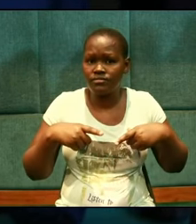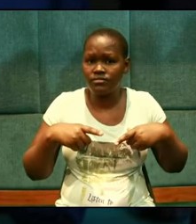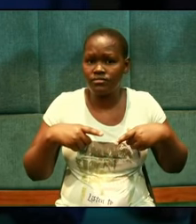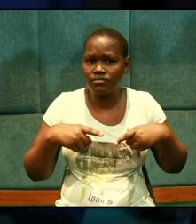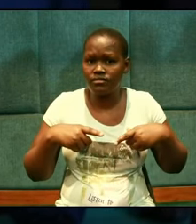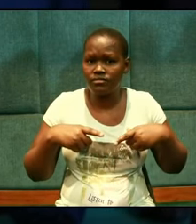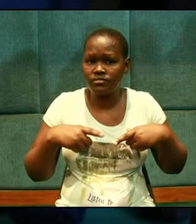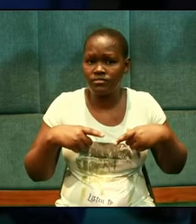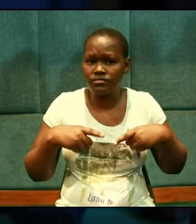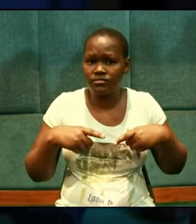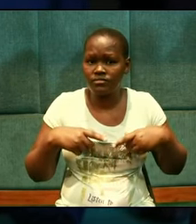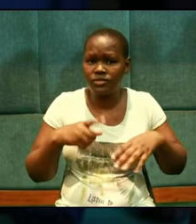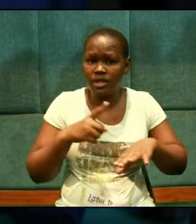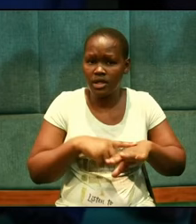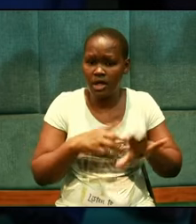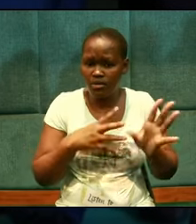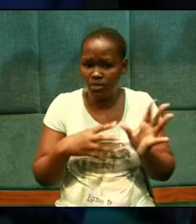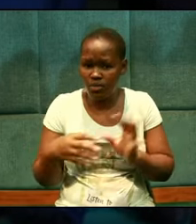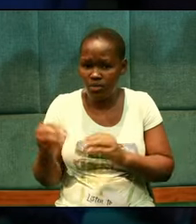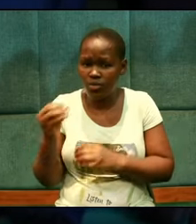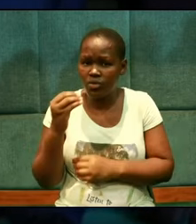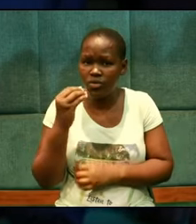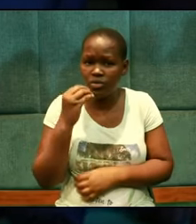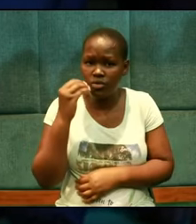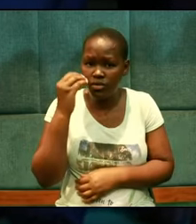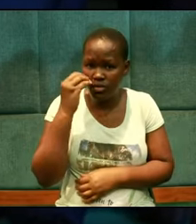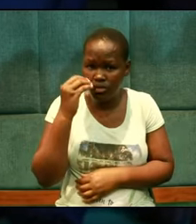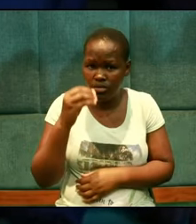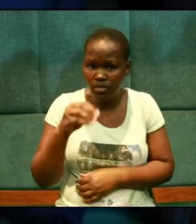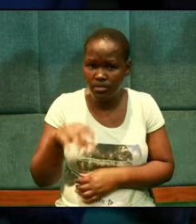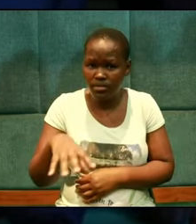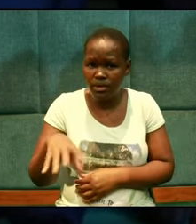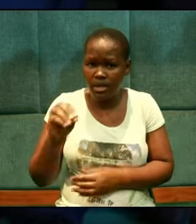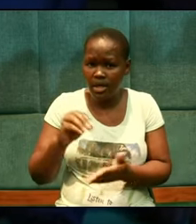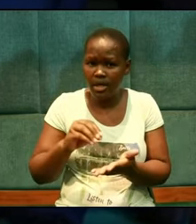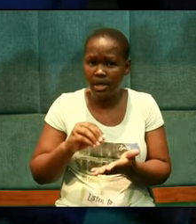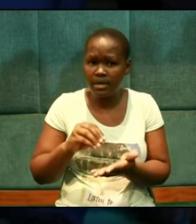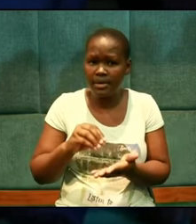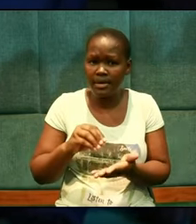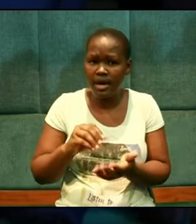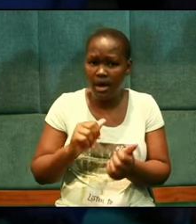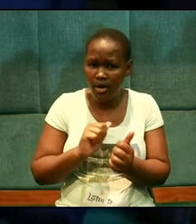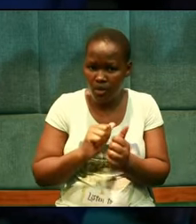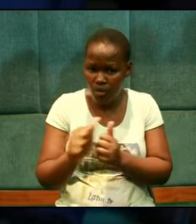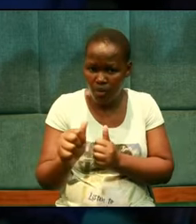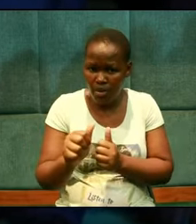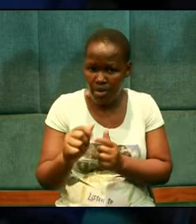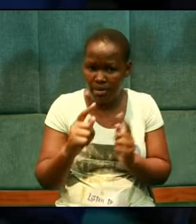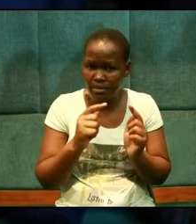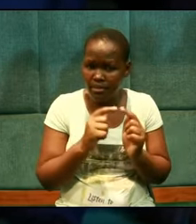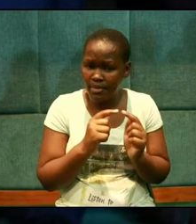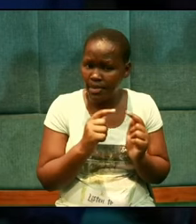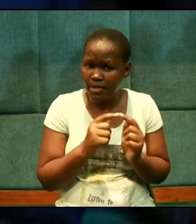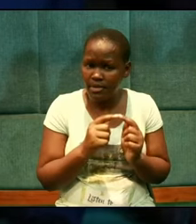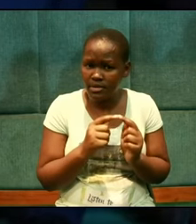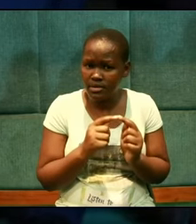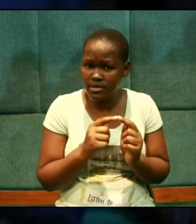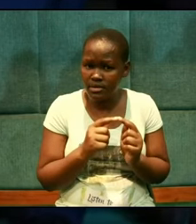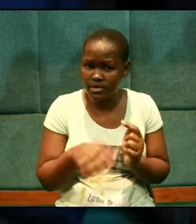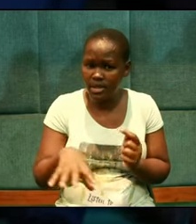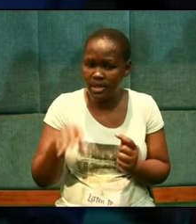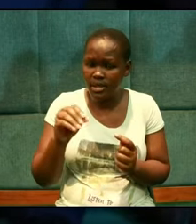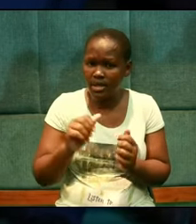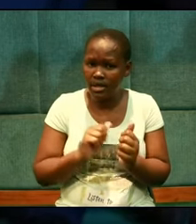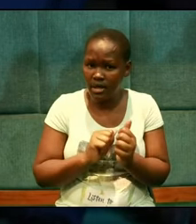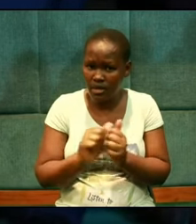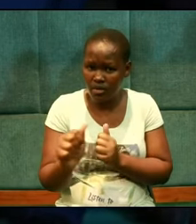And so, Lord, as we go back home, take away that pain, I pray. Take away that